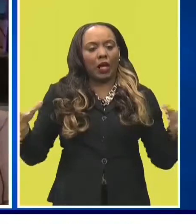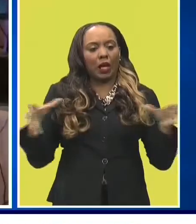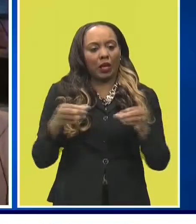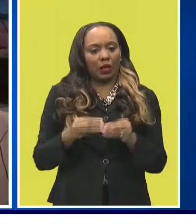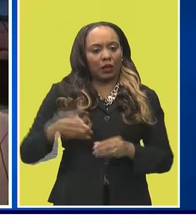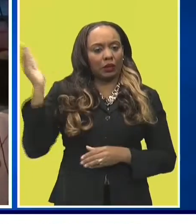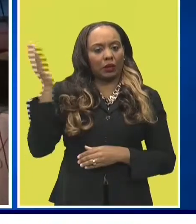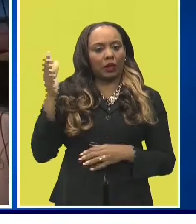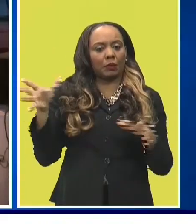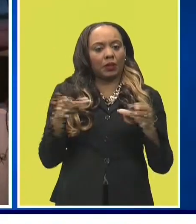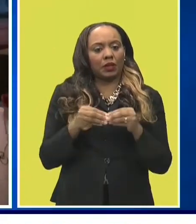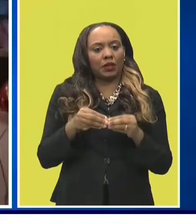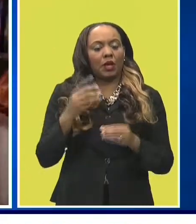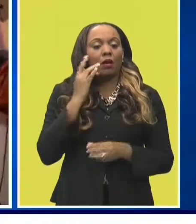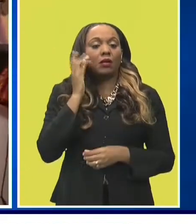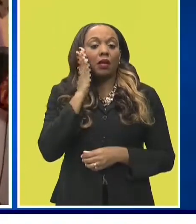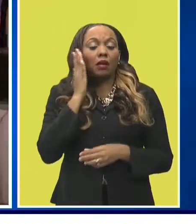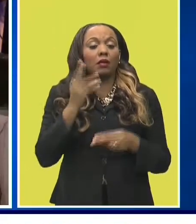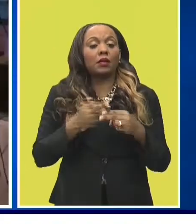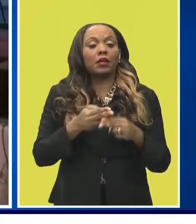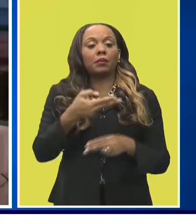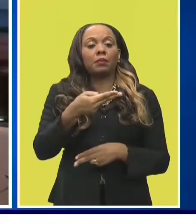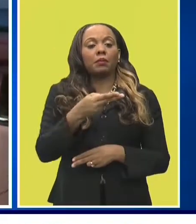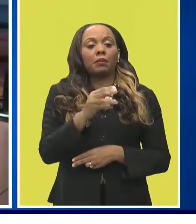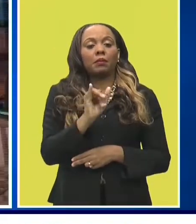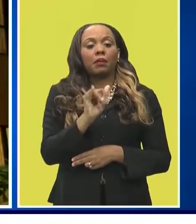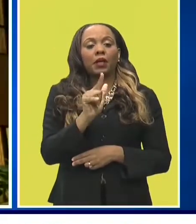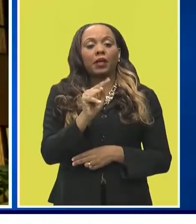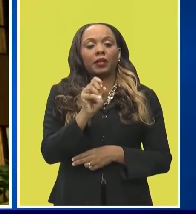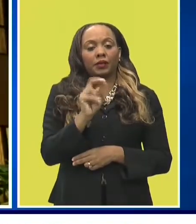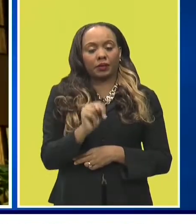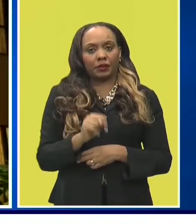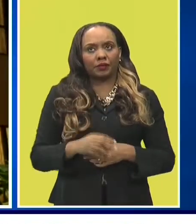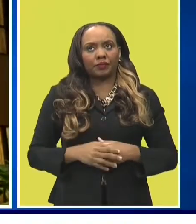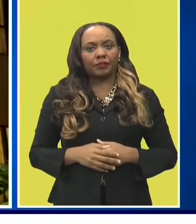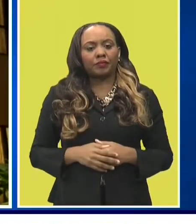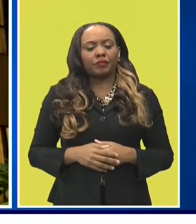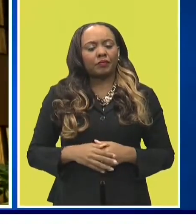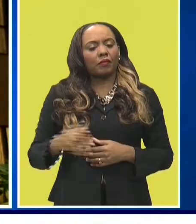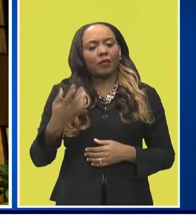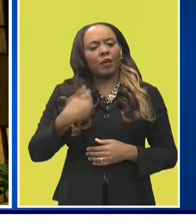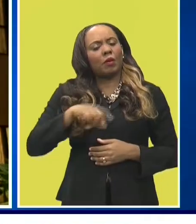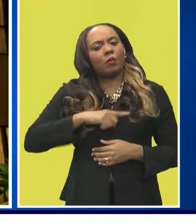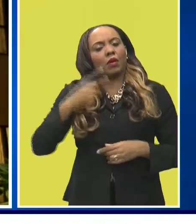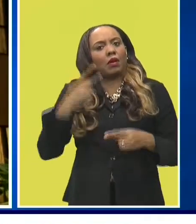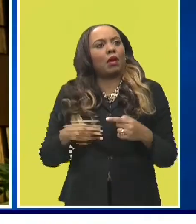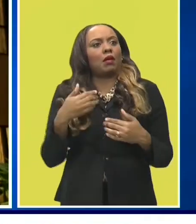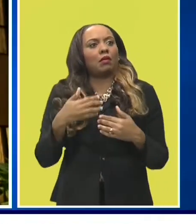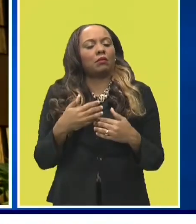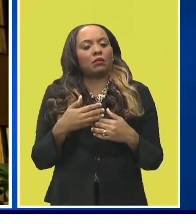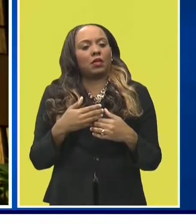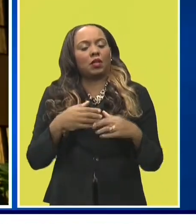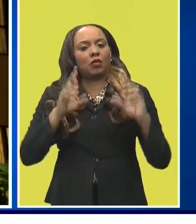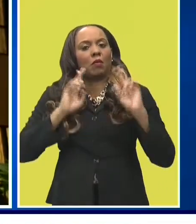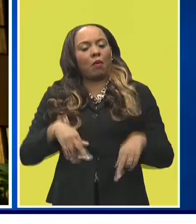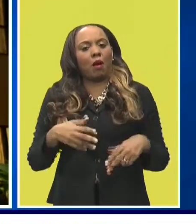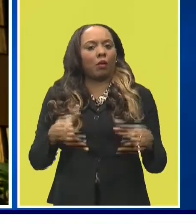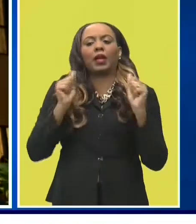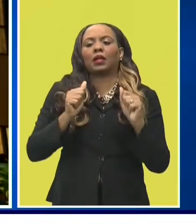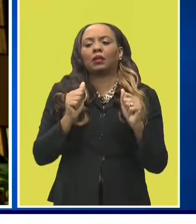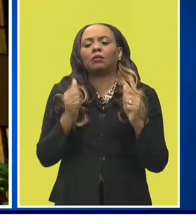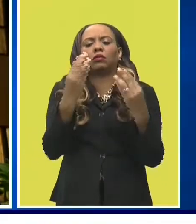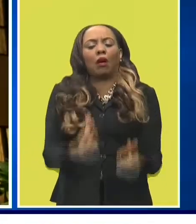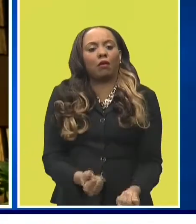Civil Society meeting at the Hilton Hotel. This is not a case where we can have a knee-jerk response. This is not a case where we can have